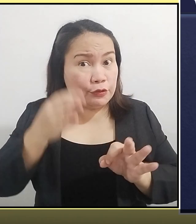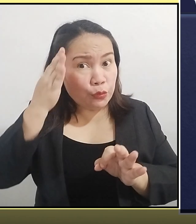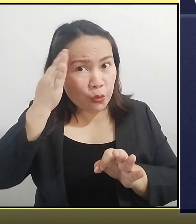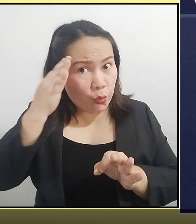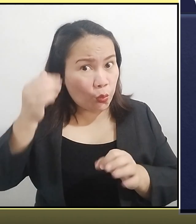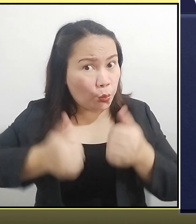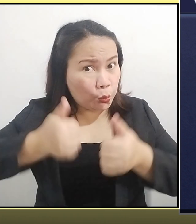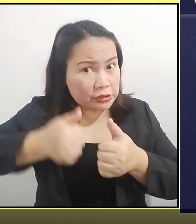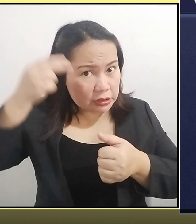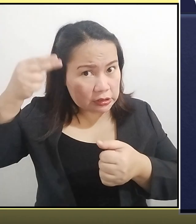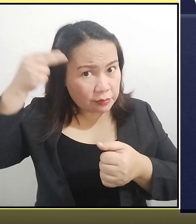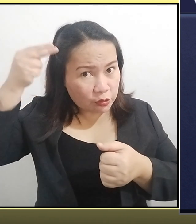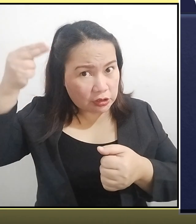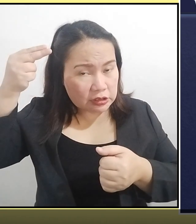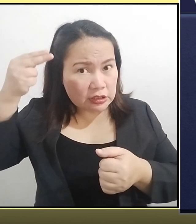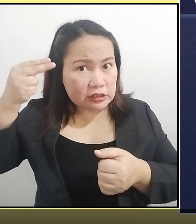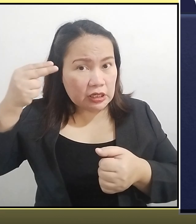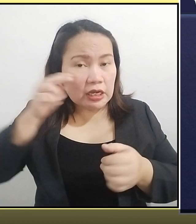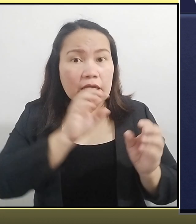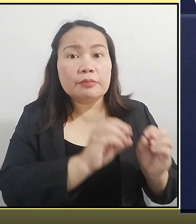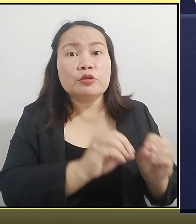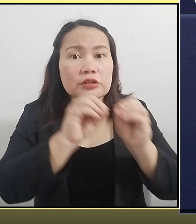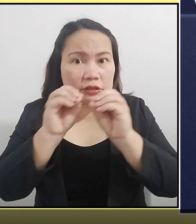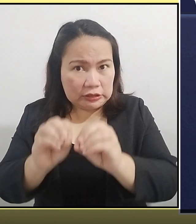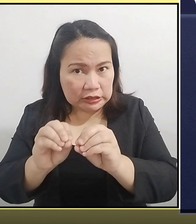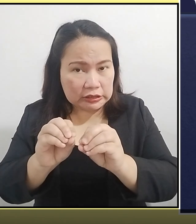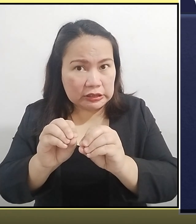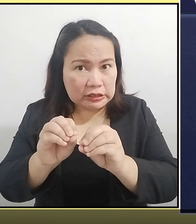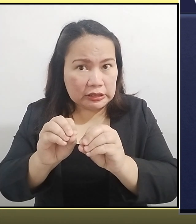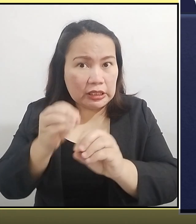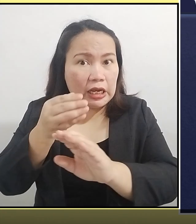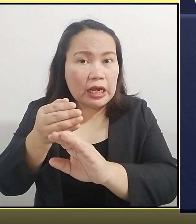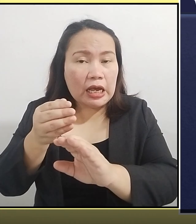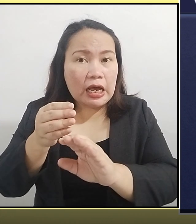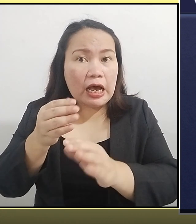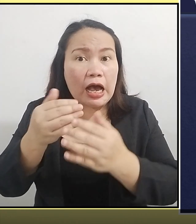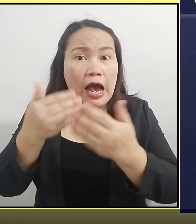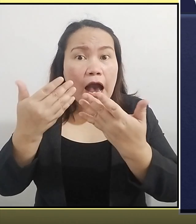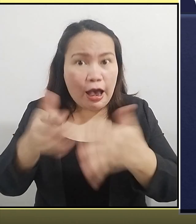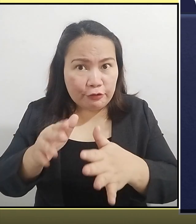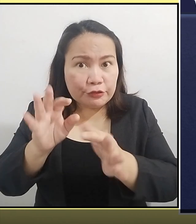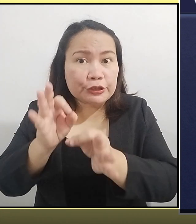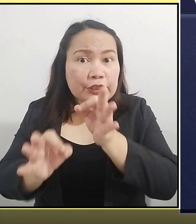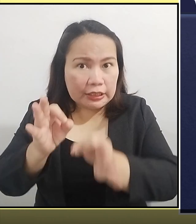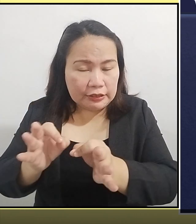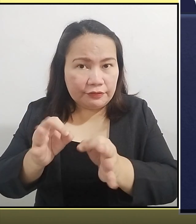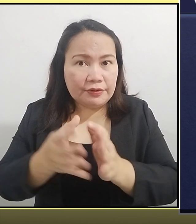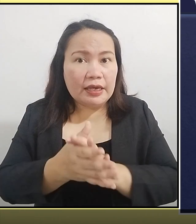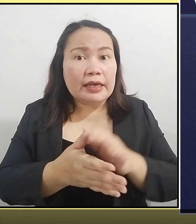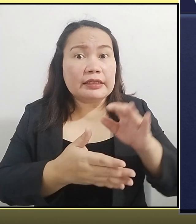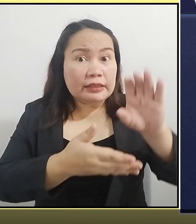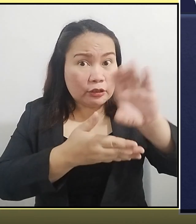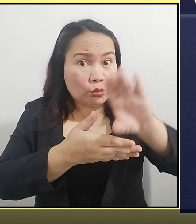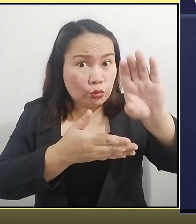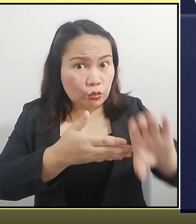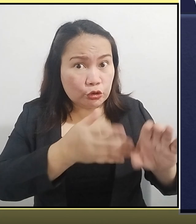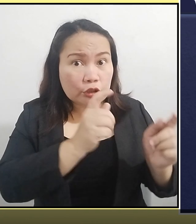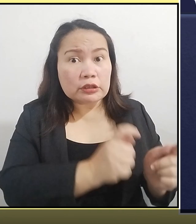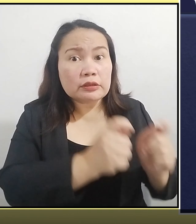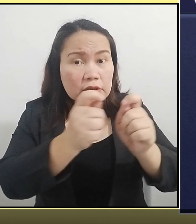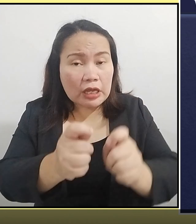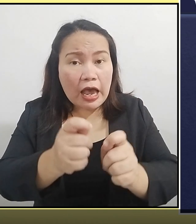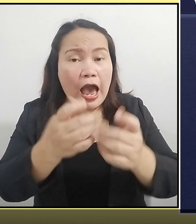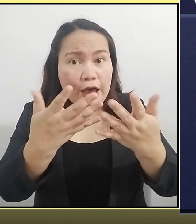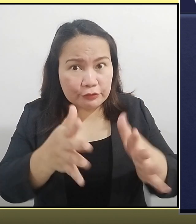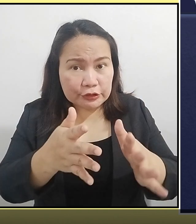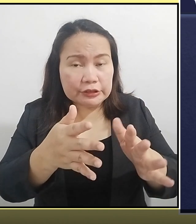conclusion, yung hypothesis mo, ilalagay mo siya after ni if. Yung conclusion mo, ilalagay mo after ni then.